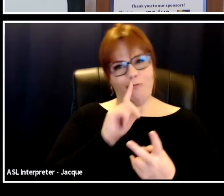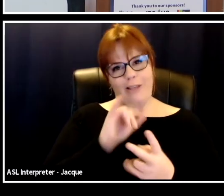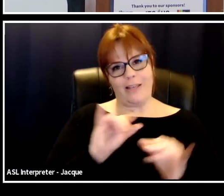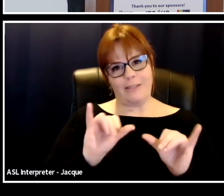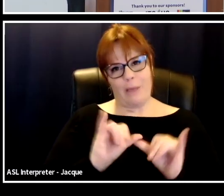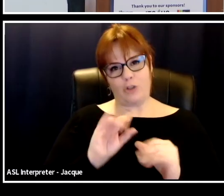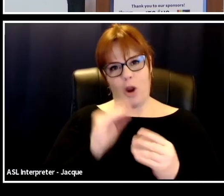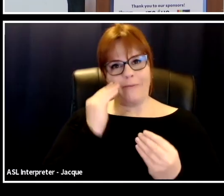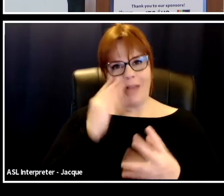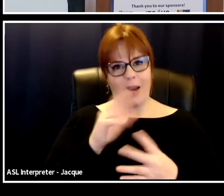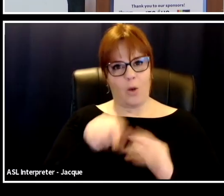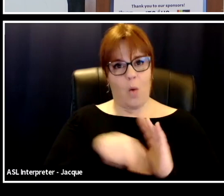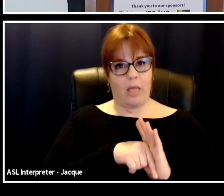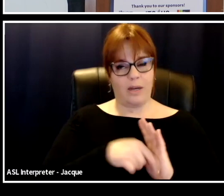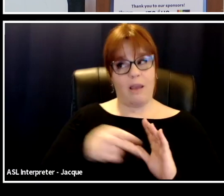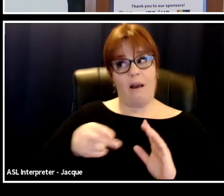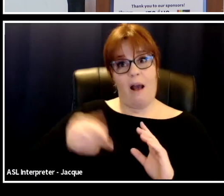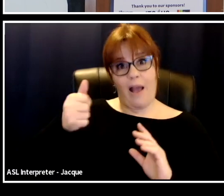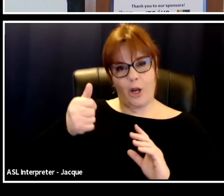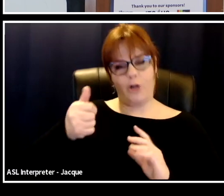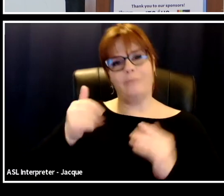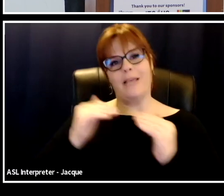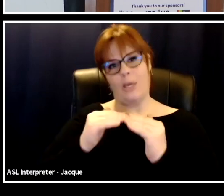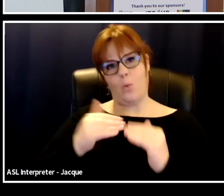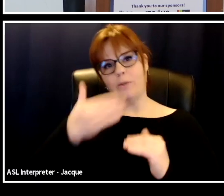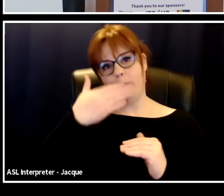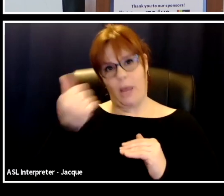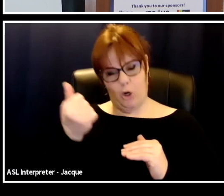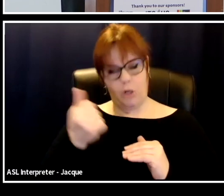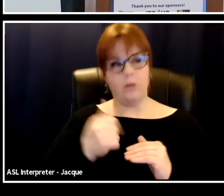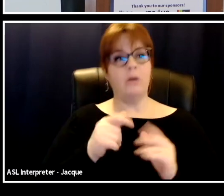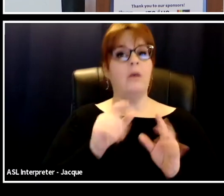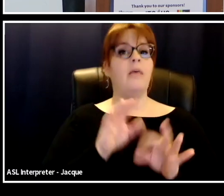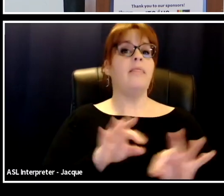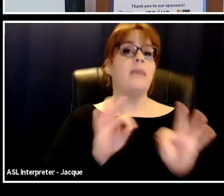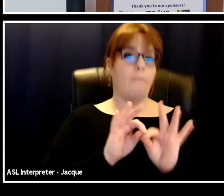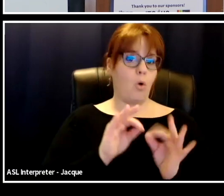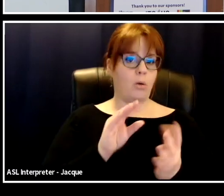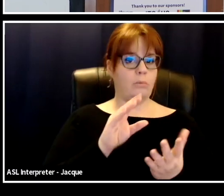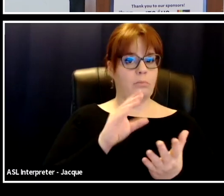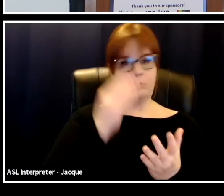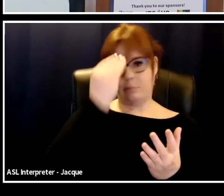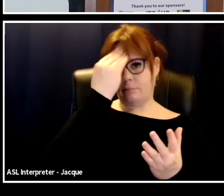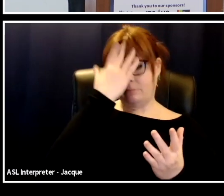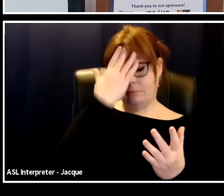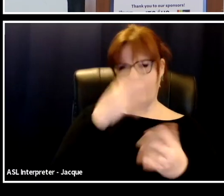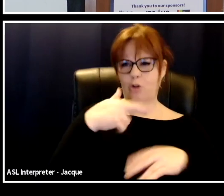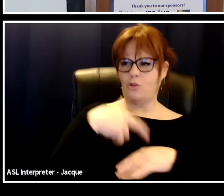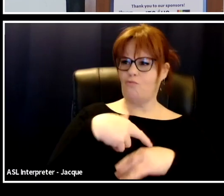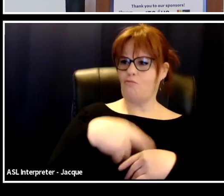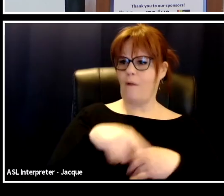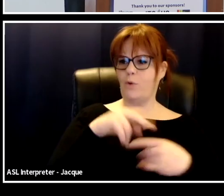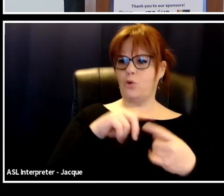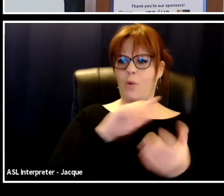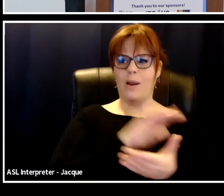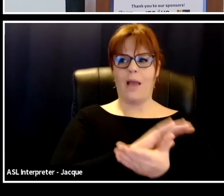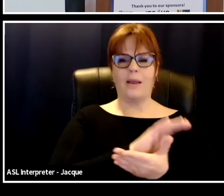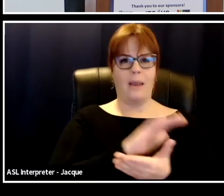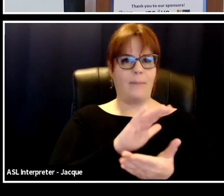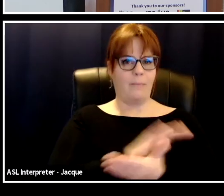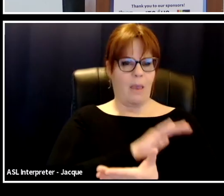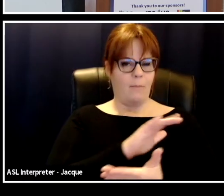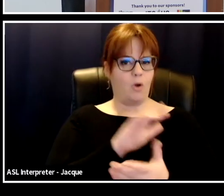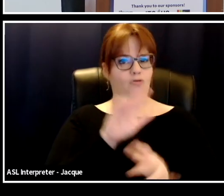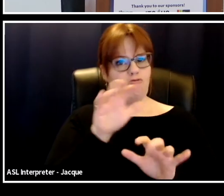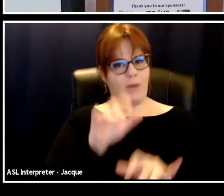0 to 1. Higher's better. The kind of key takeaway, there's a reference to an academic paper written by the folks at the